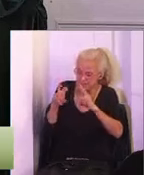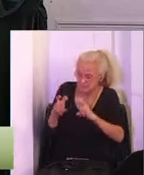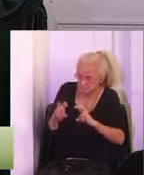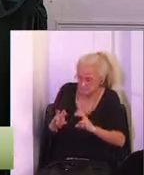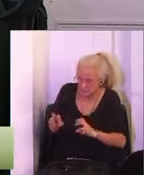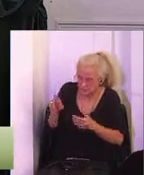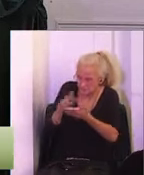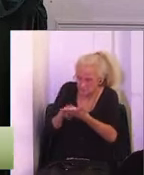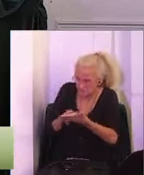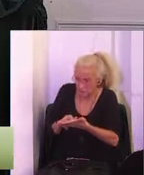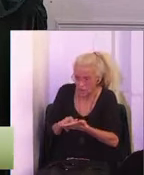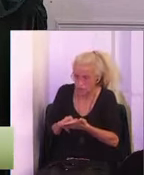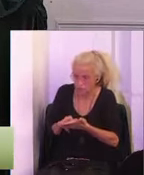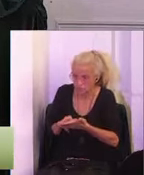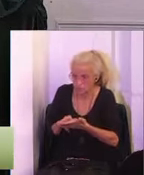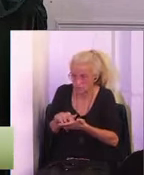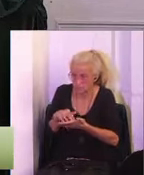causes of conflict.